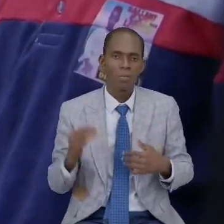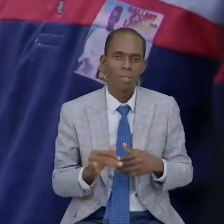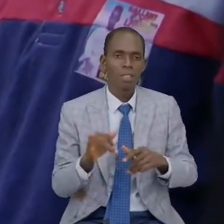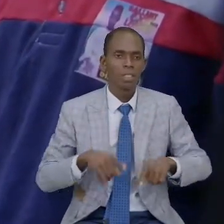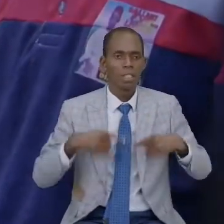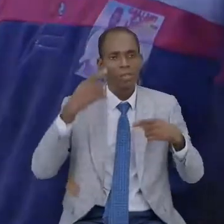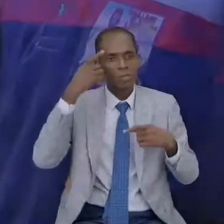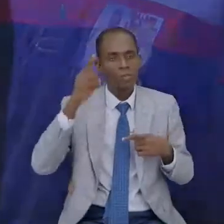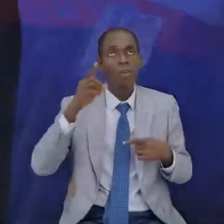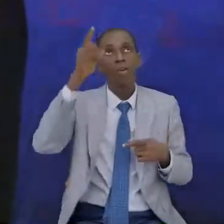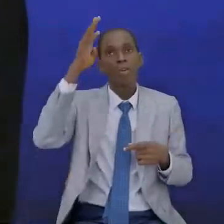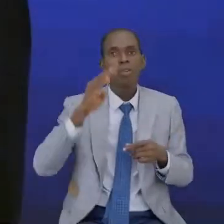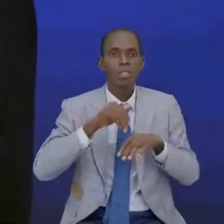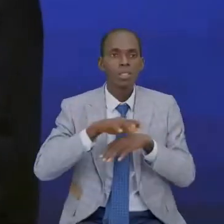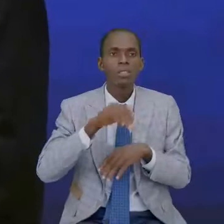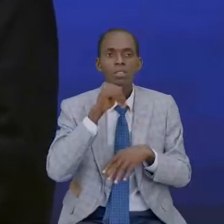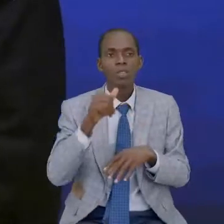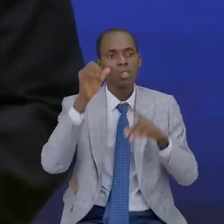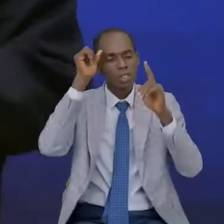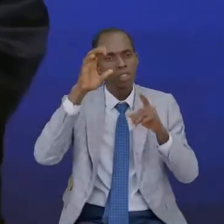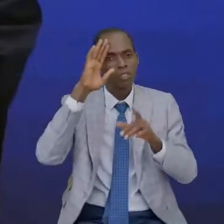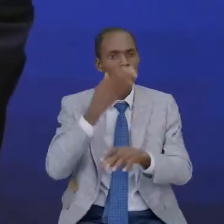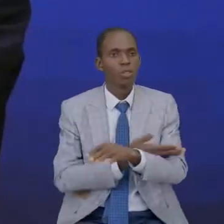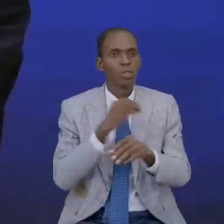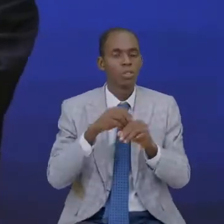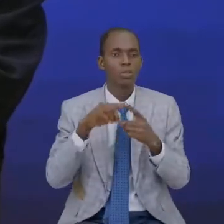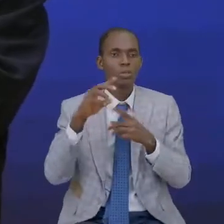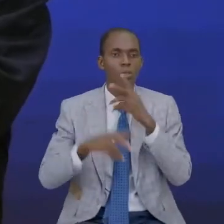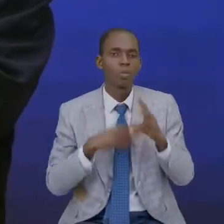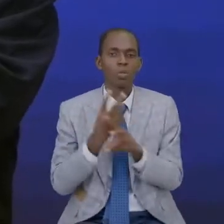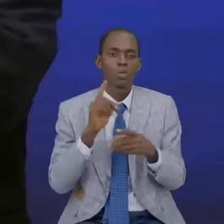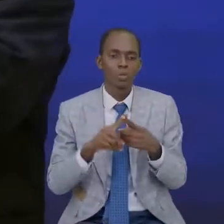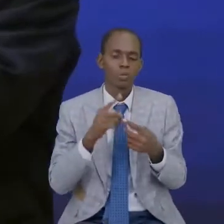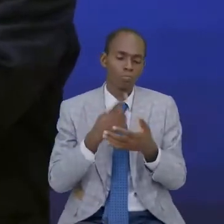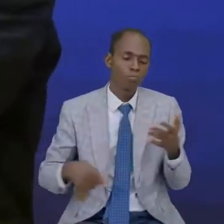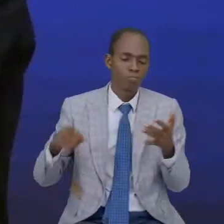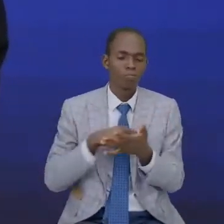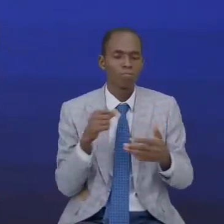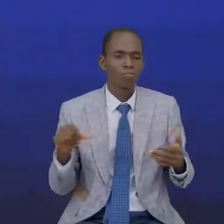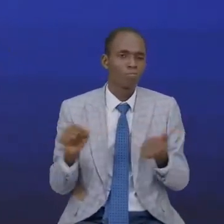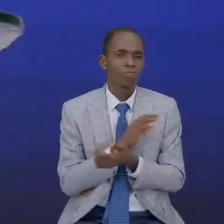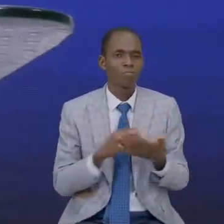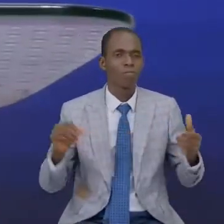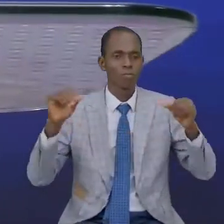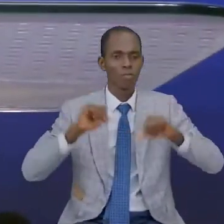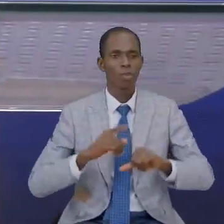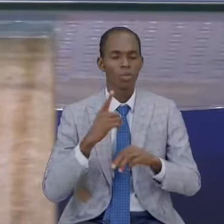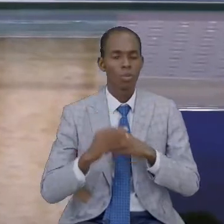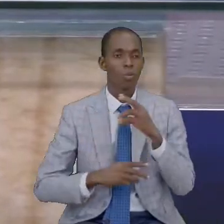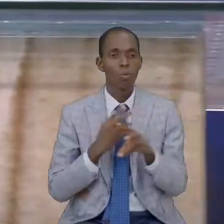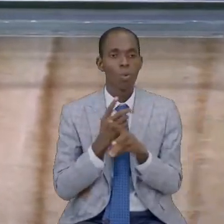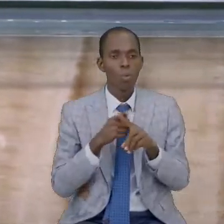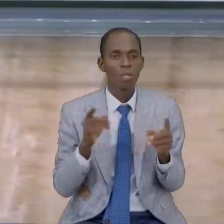God sent not his Son into the world to condemn the world, but that the world